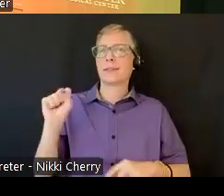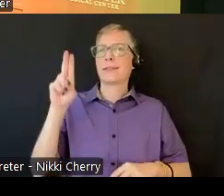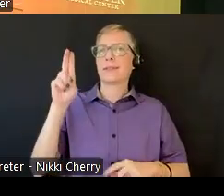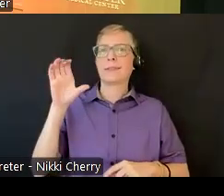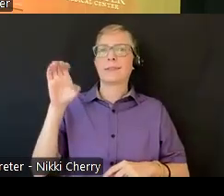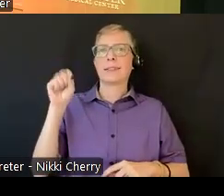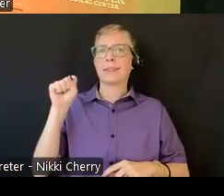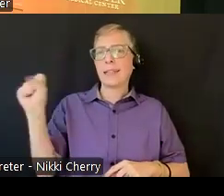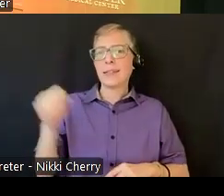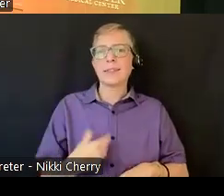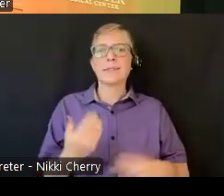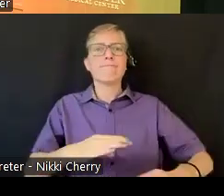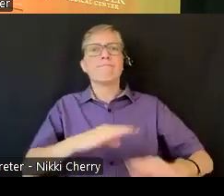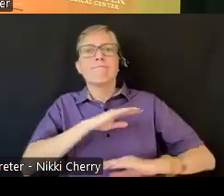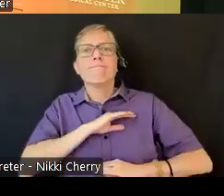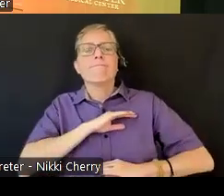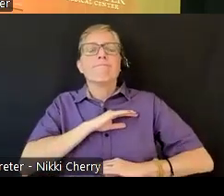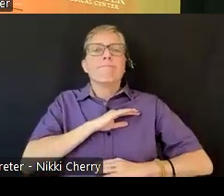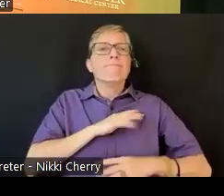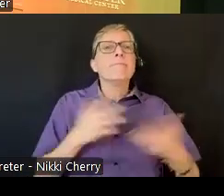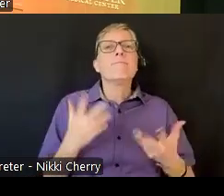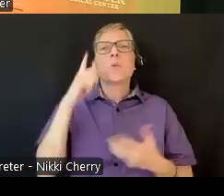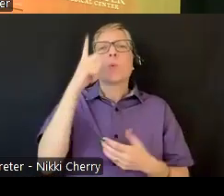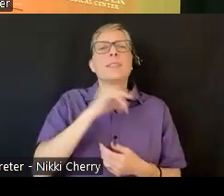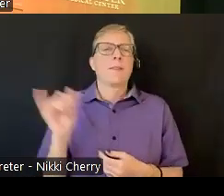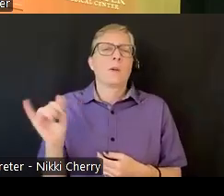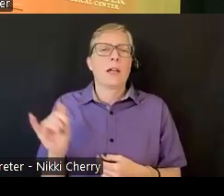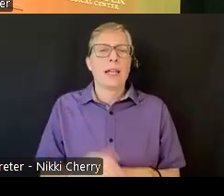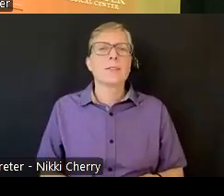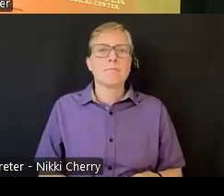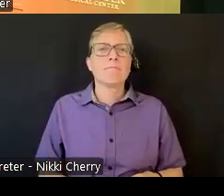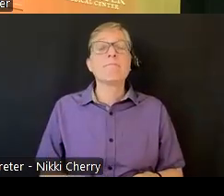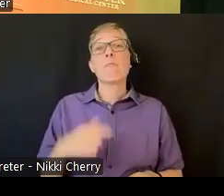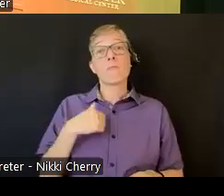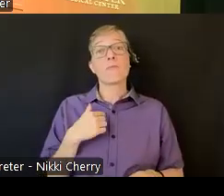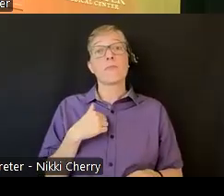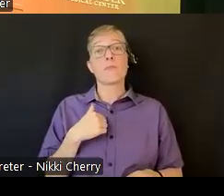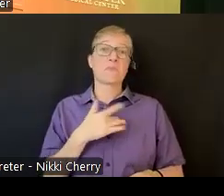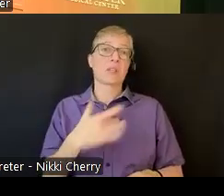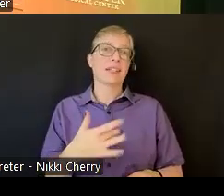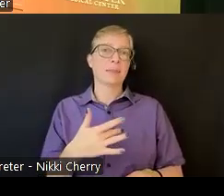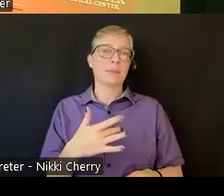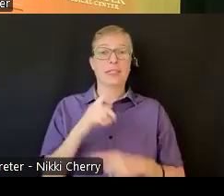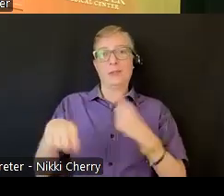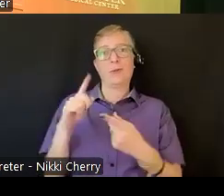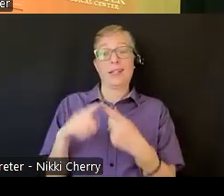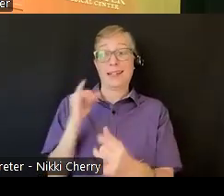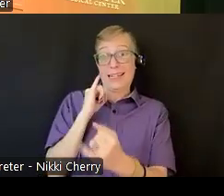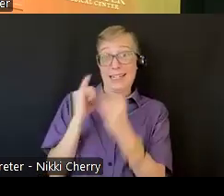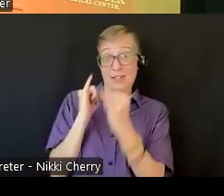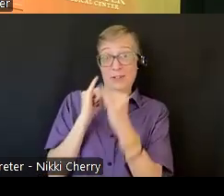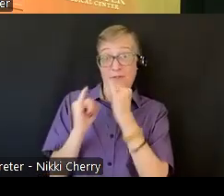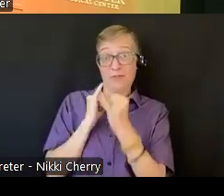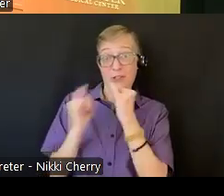fulfillment look like? It's something actually that I ask usually when I interview someone